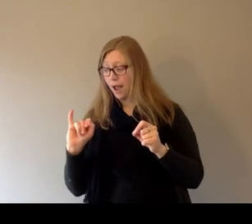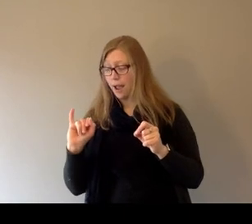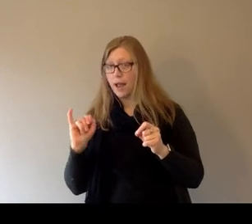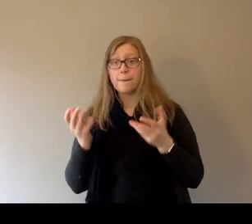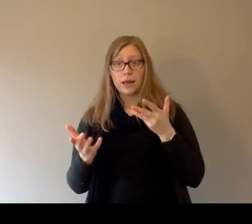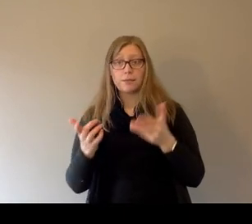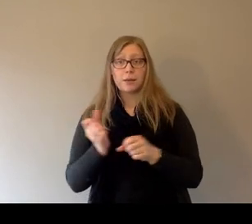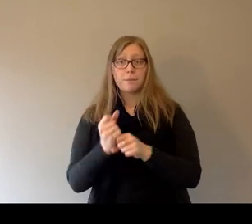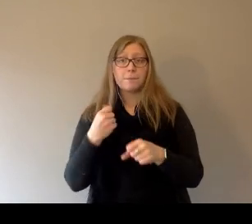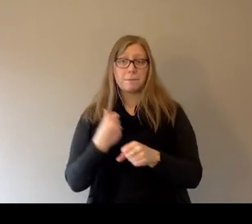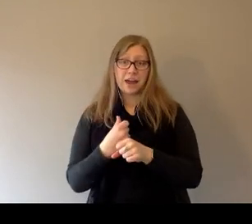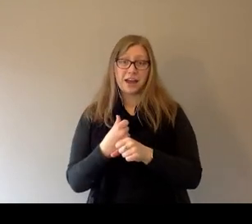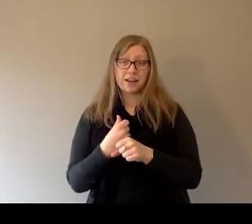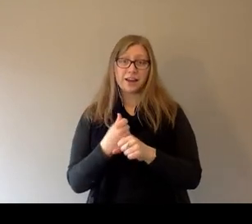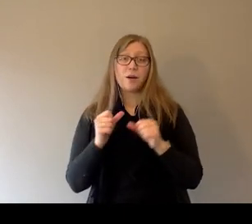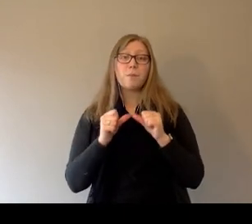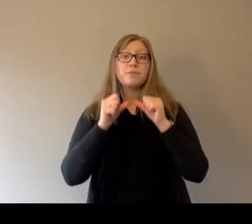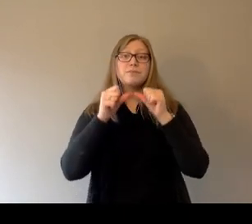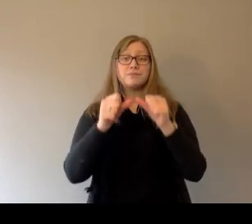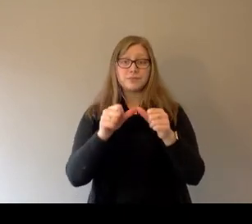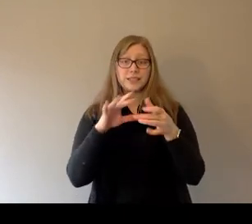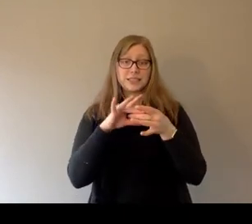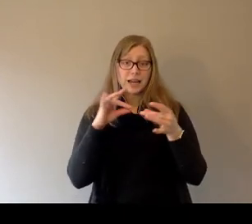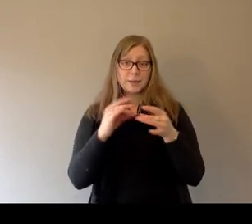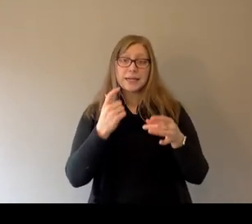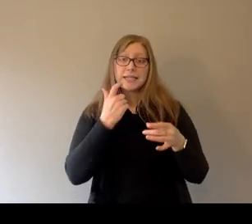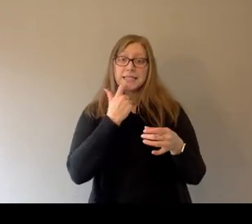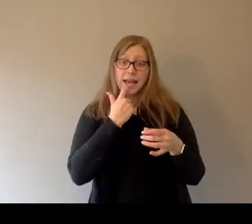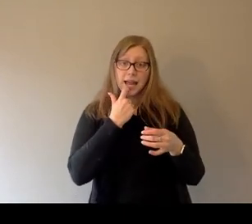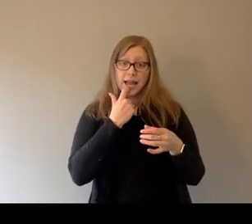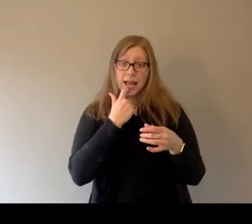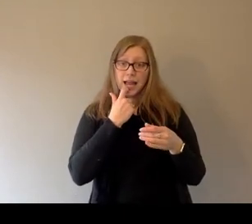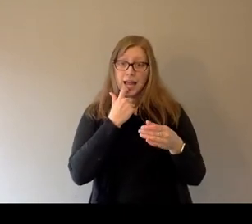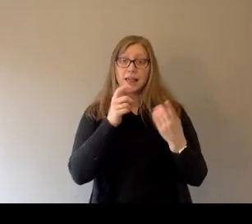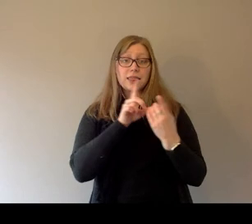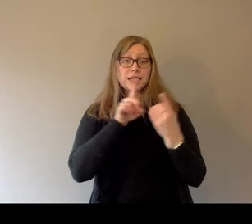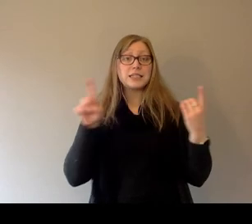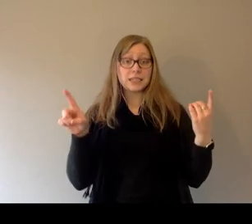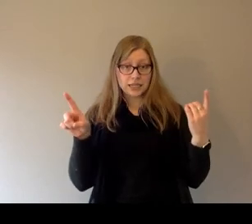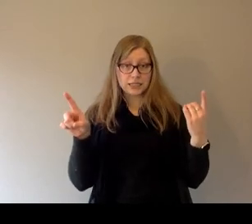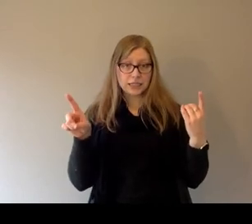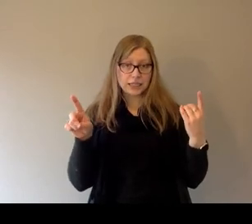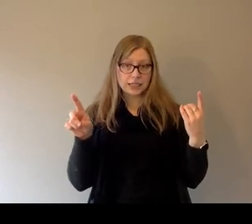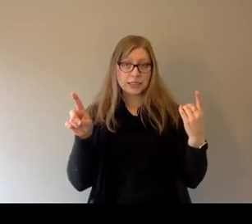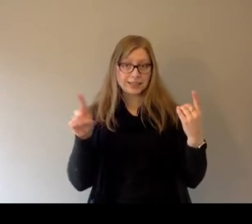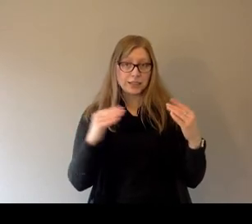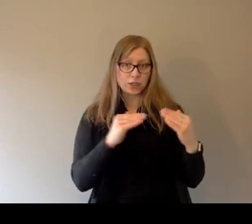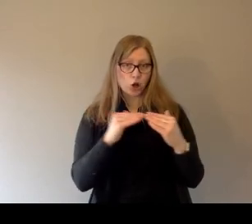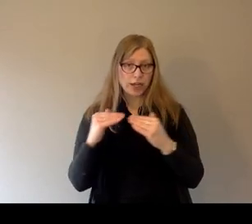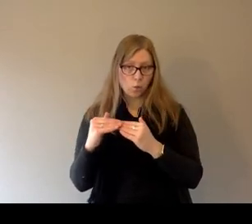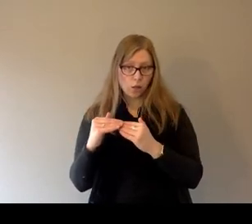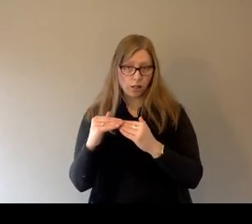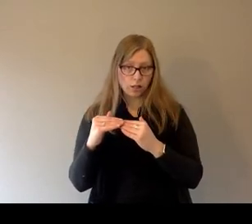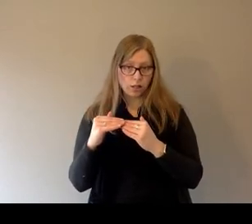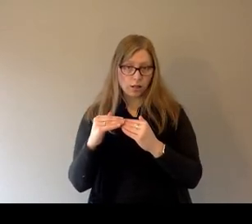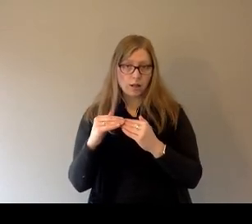say FH, the length FH, the distance, is equal to the distance of GH, and that's